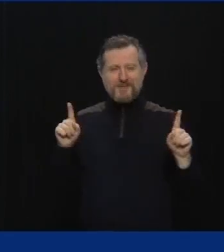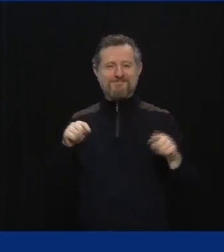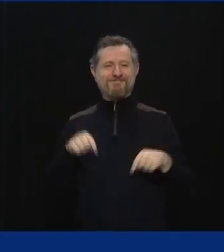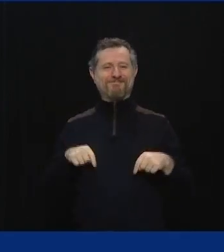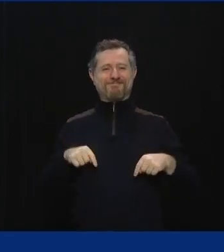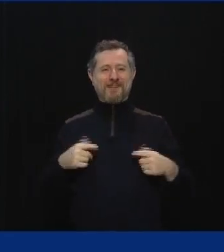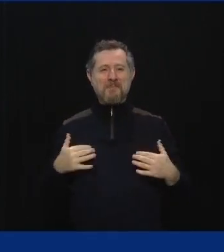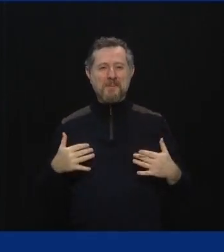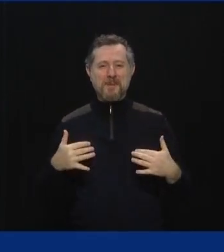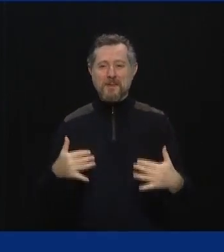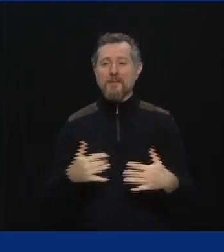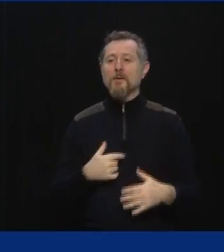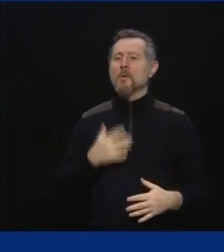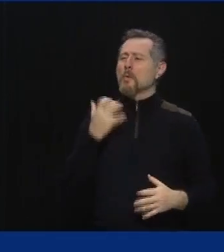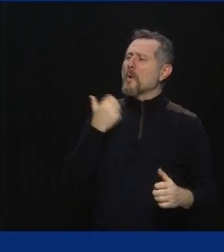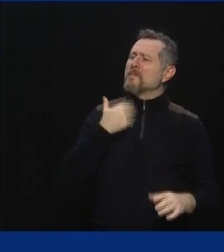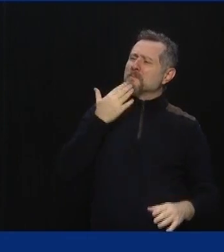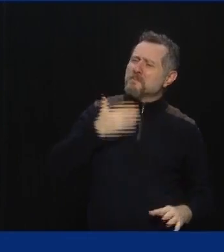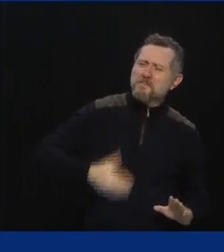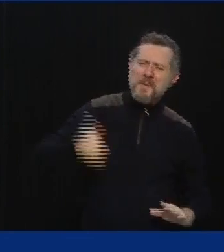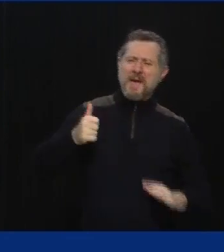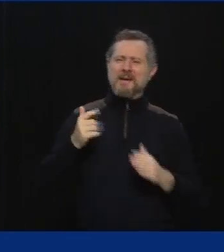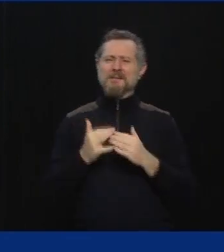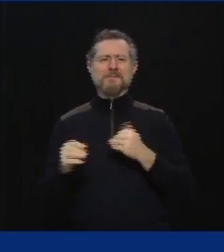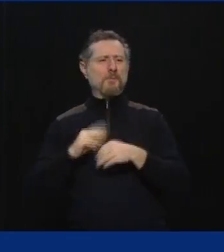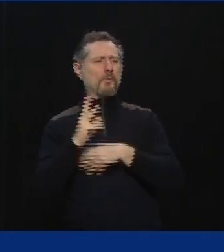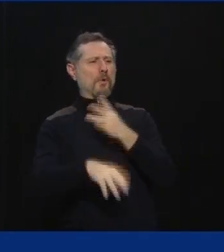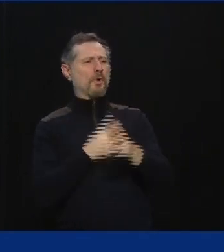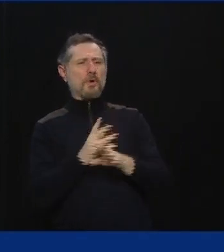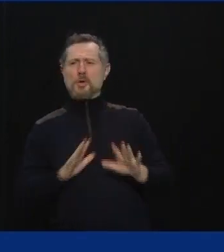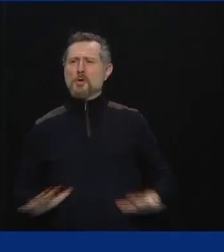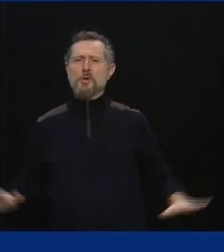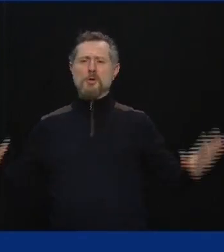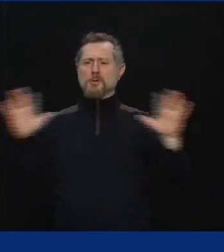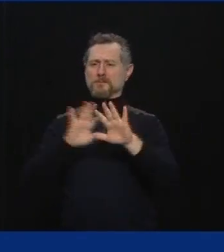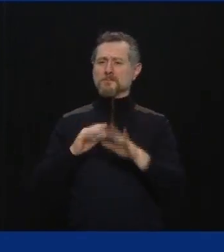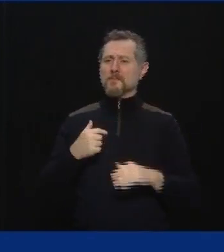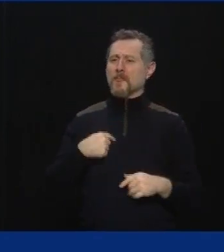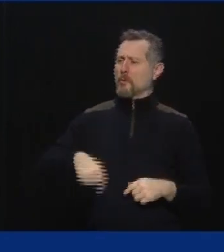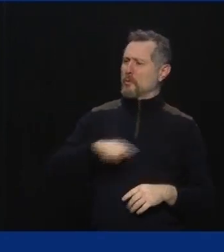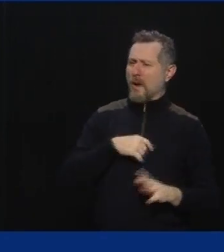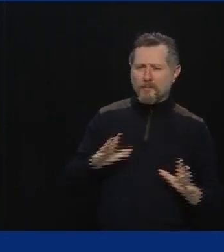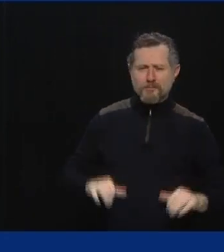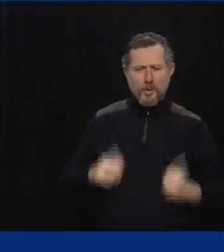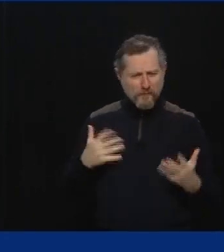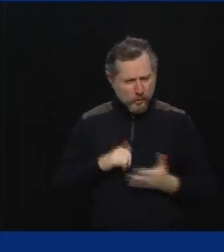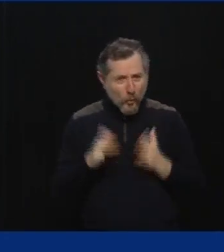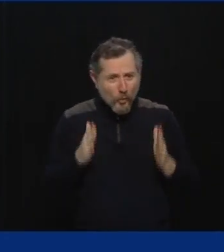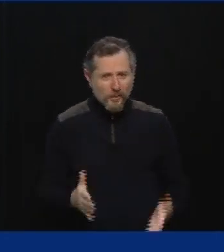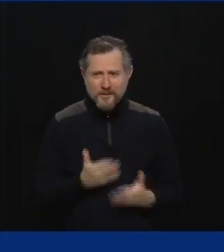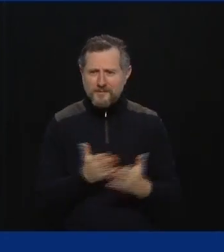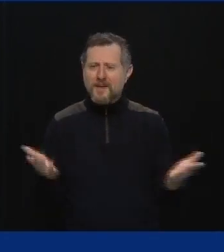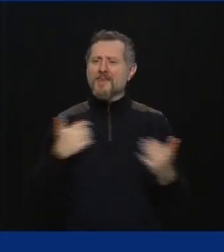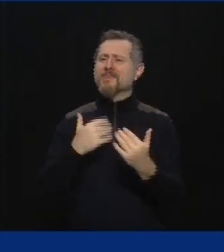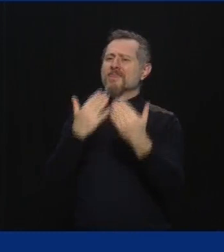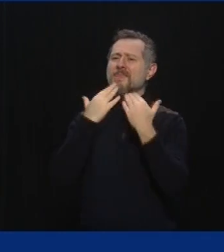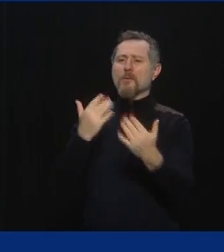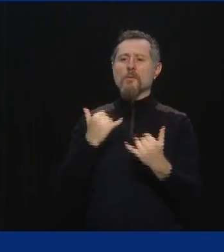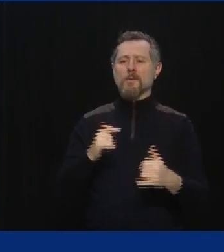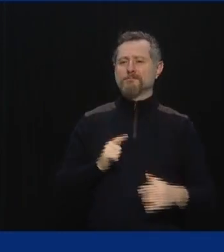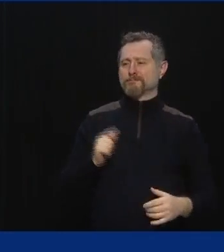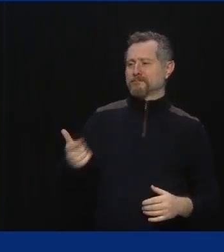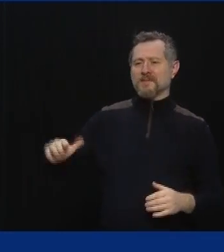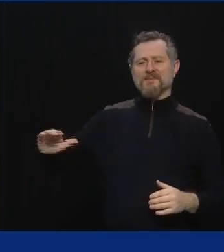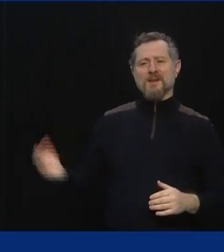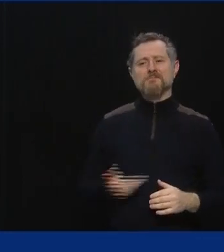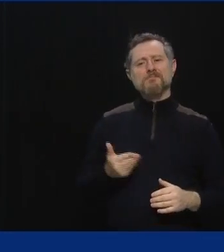and a world-class experience, and make us all so proud to be New Yorkers again. So thank you, my friends, and with that, I'd like to bring up Rick